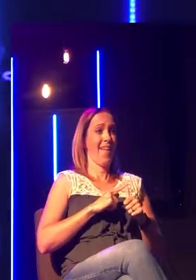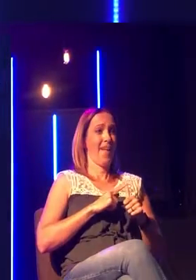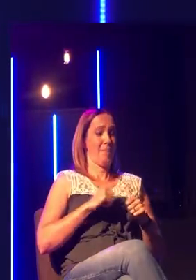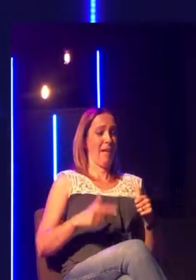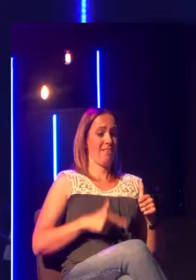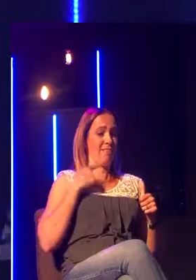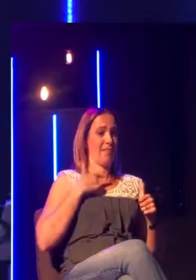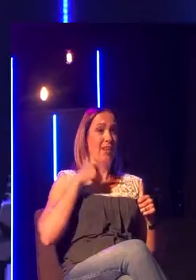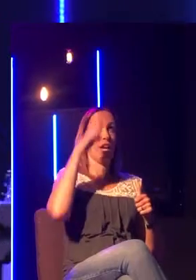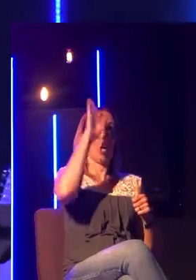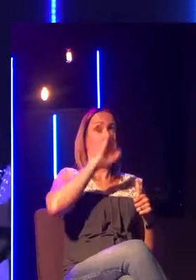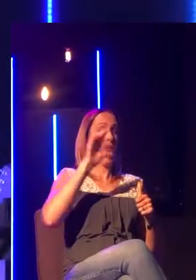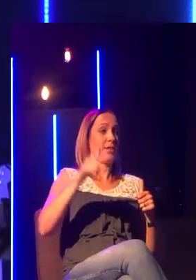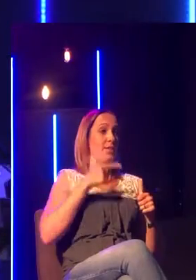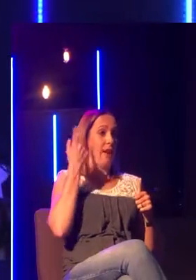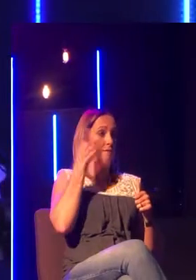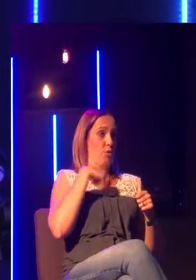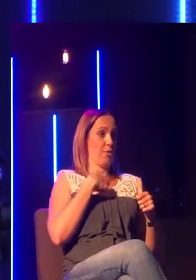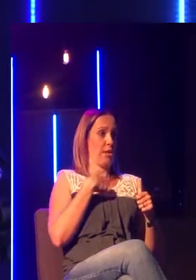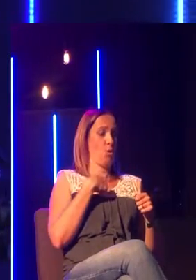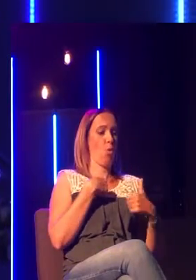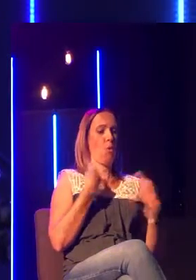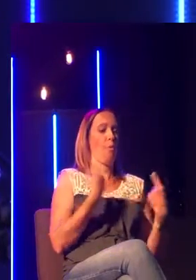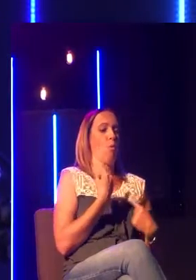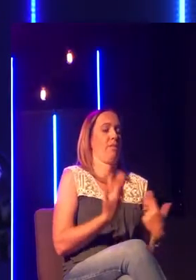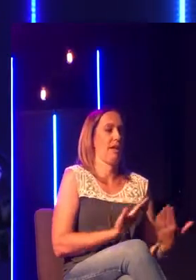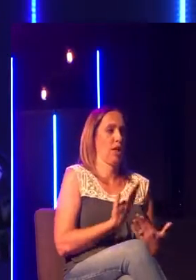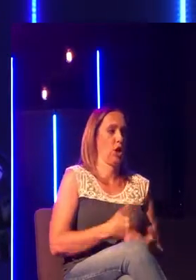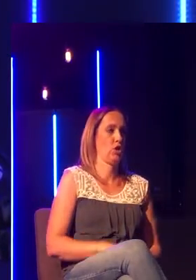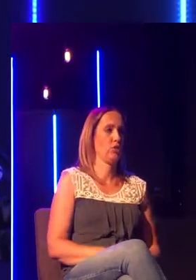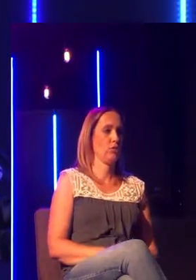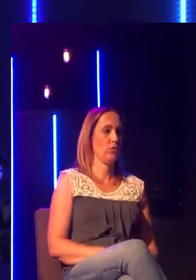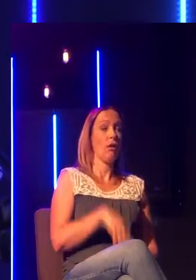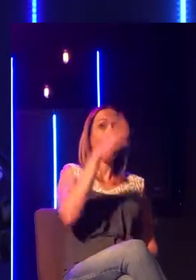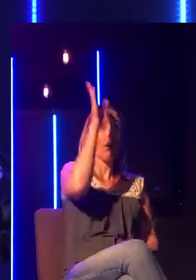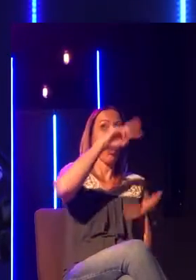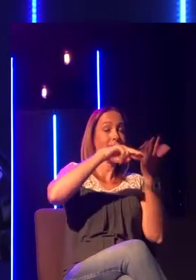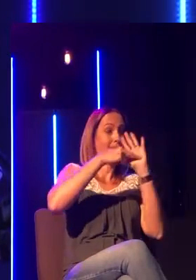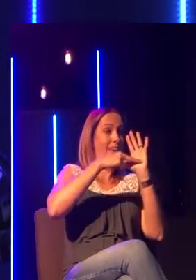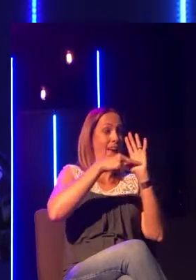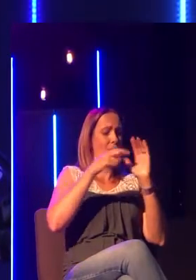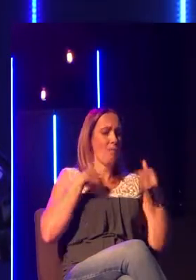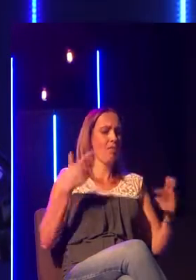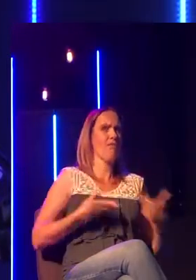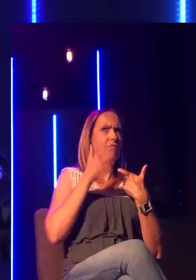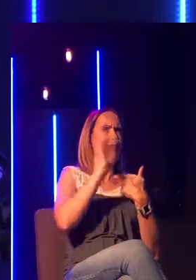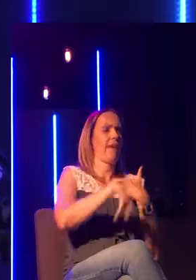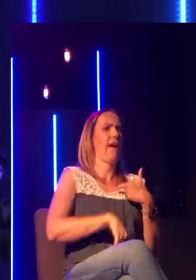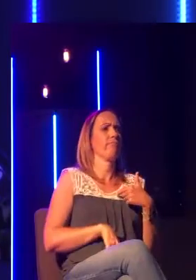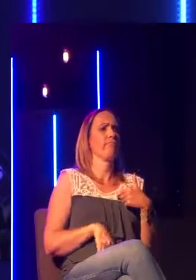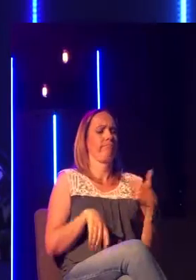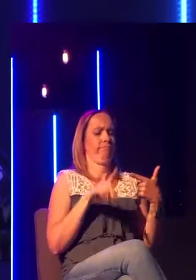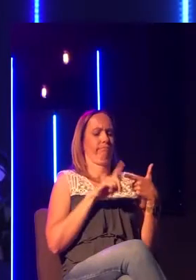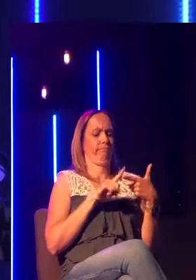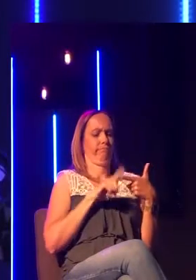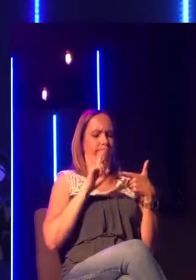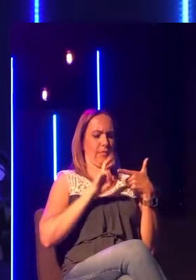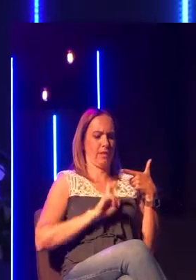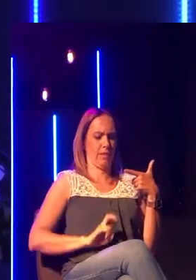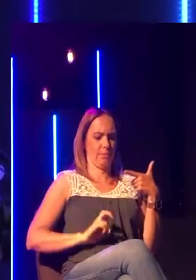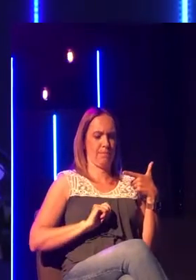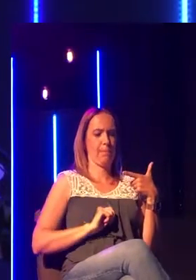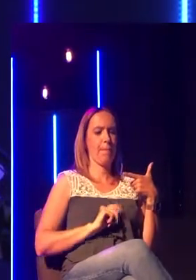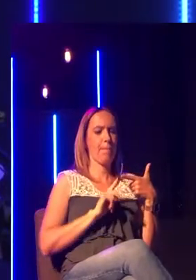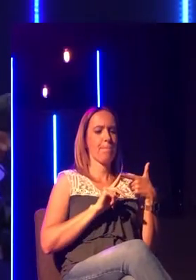me? Or am I just existing? Am I living the life that God intends for me? Do I have a clear, compelling vision for